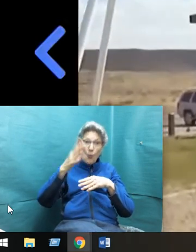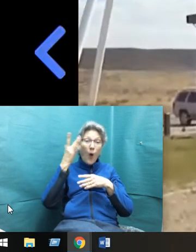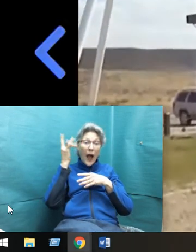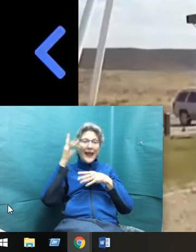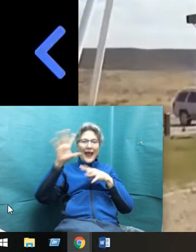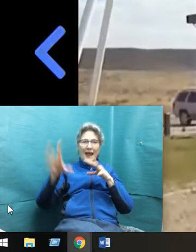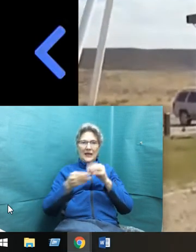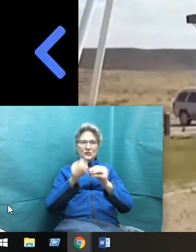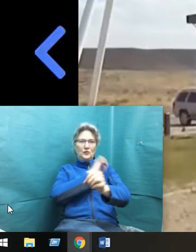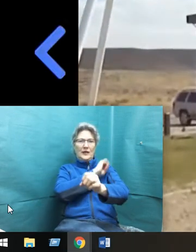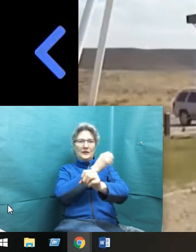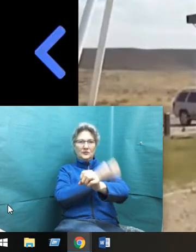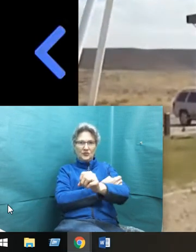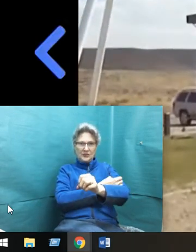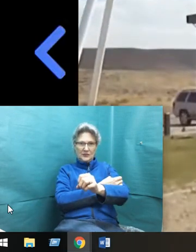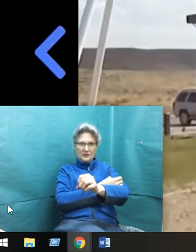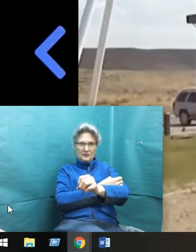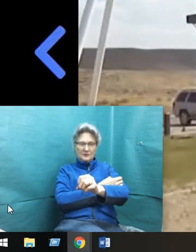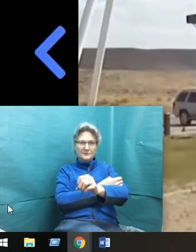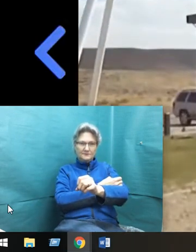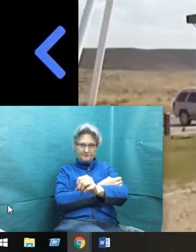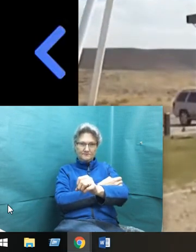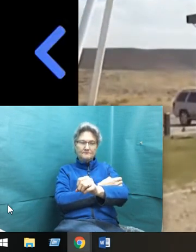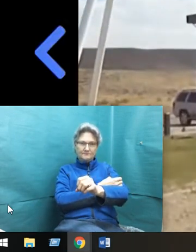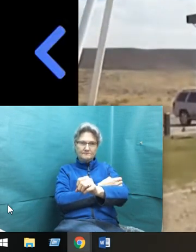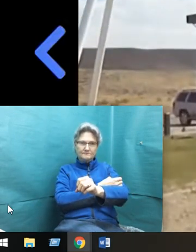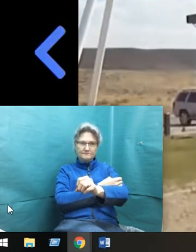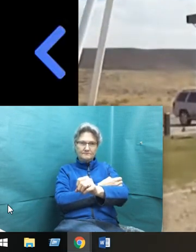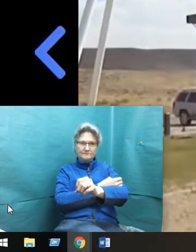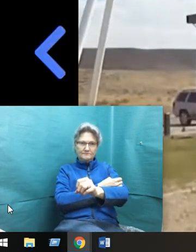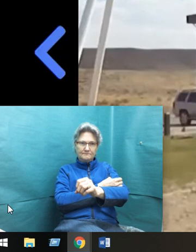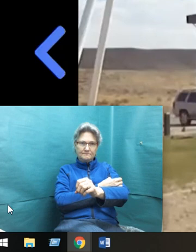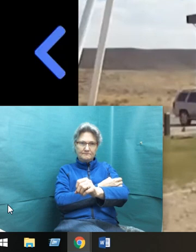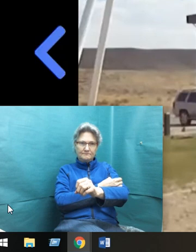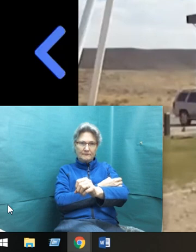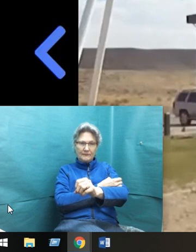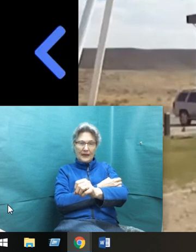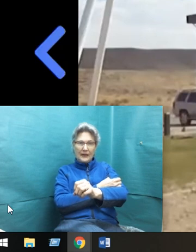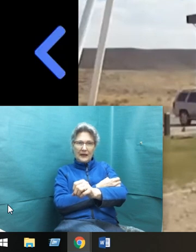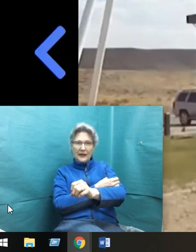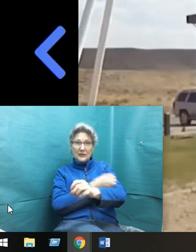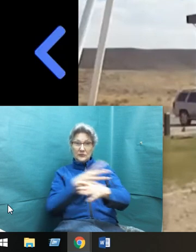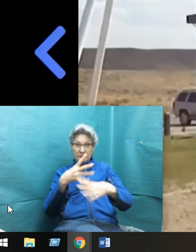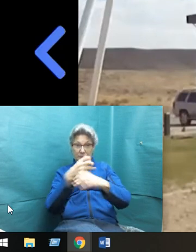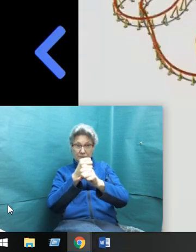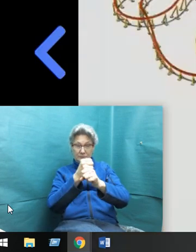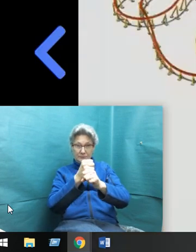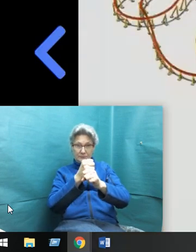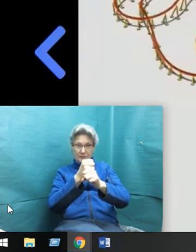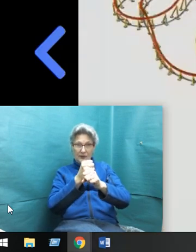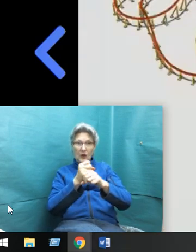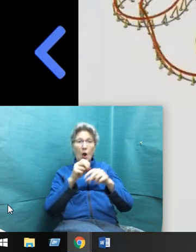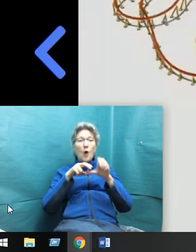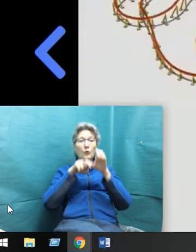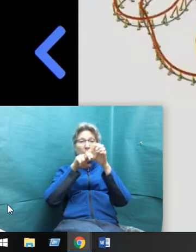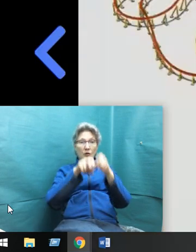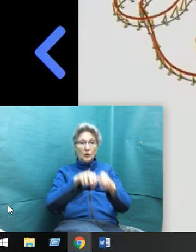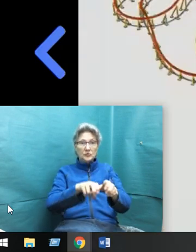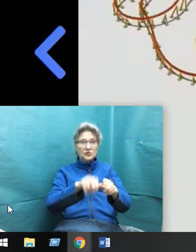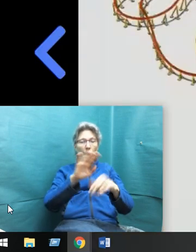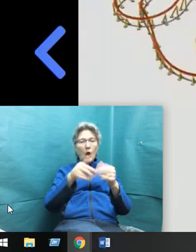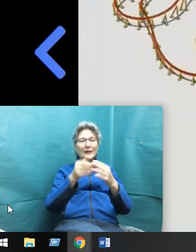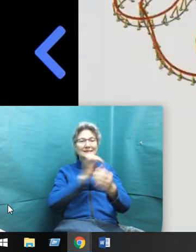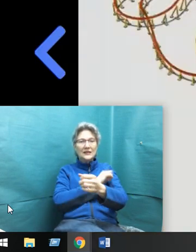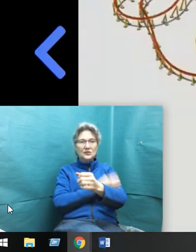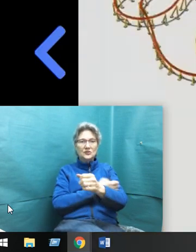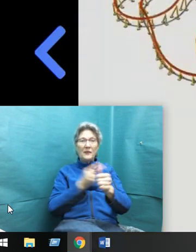making him actually go higher and higher with every swing. So to sum things up, a roller coaster gets all its